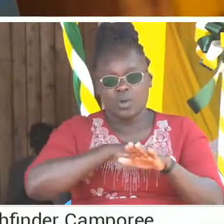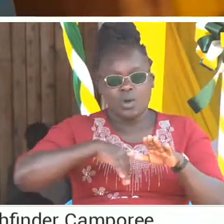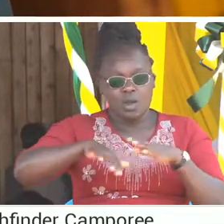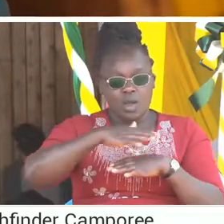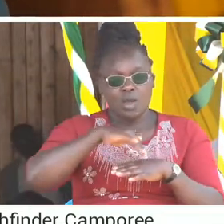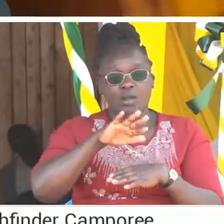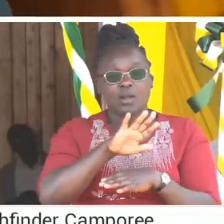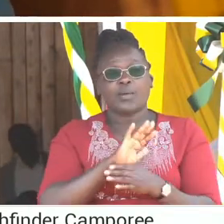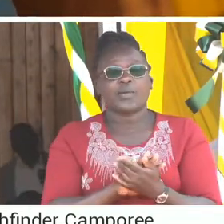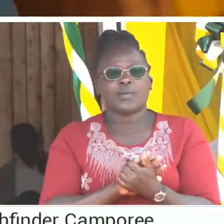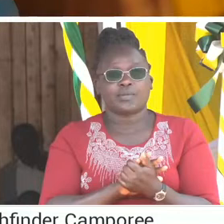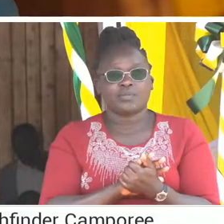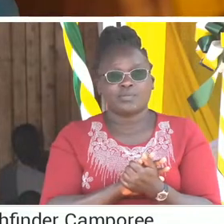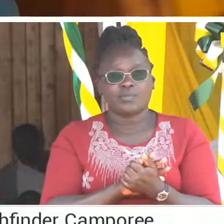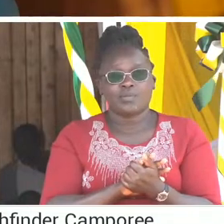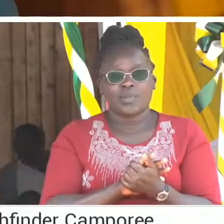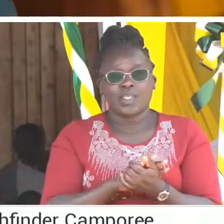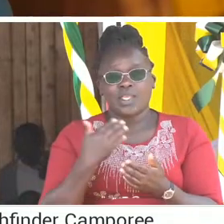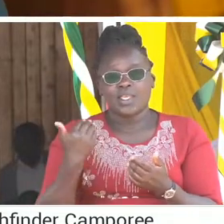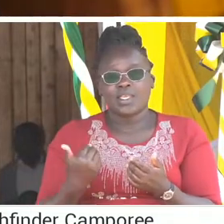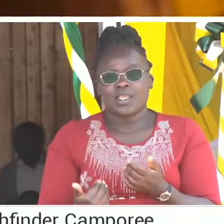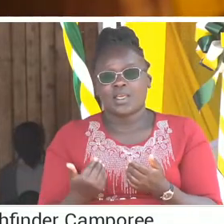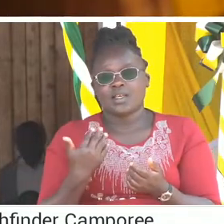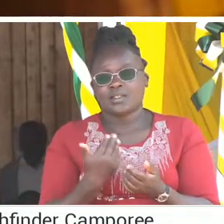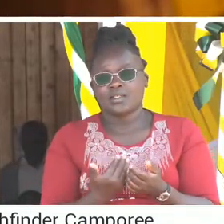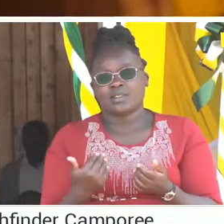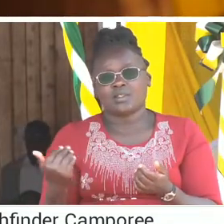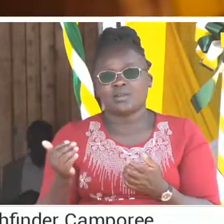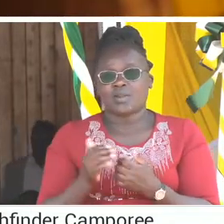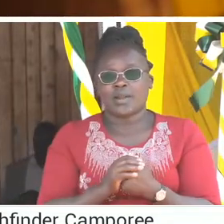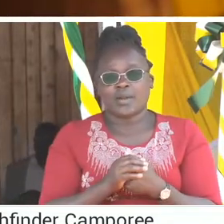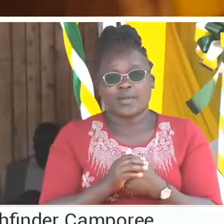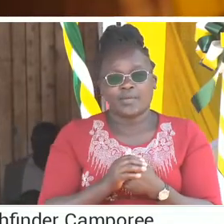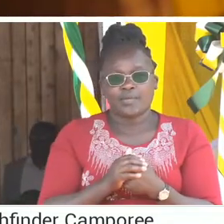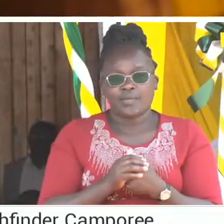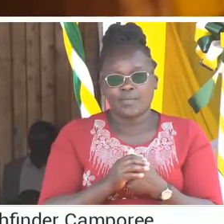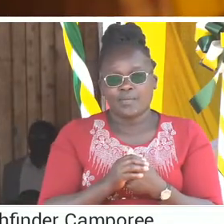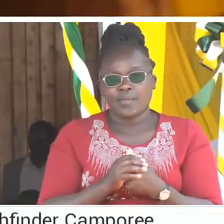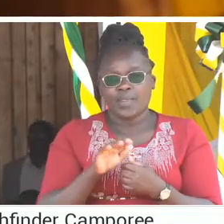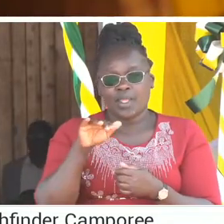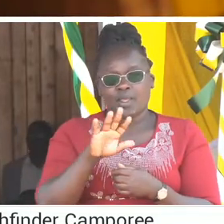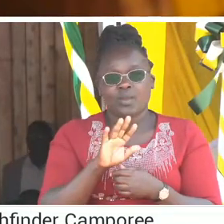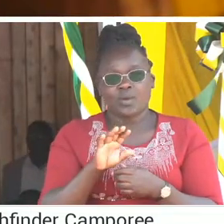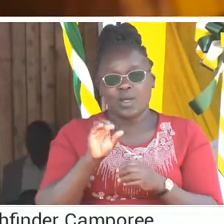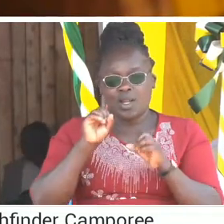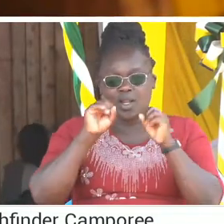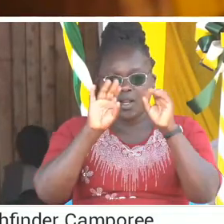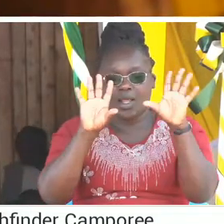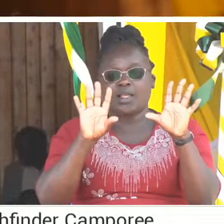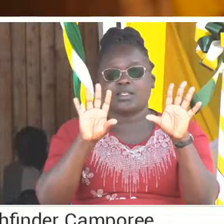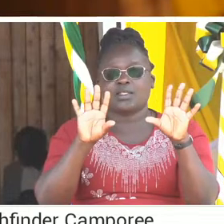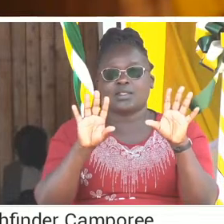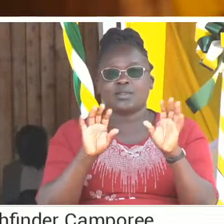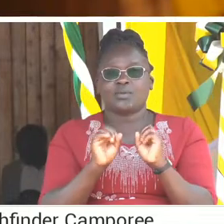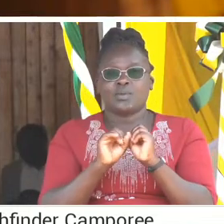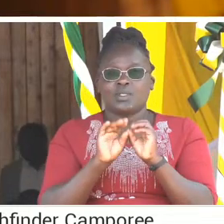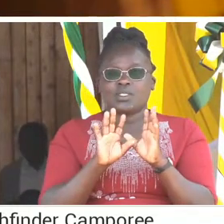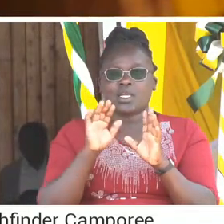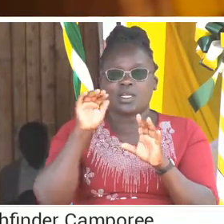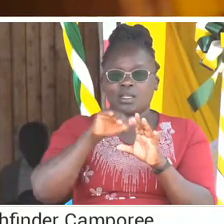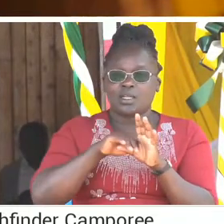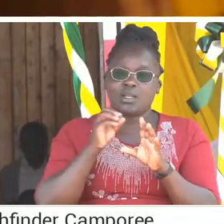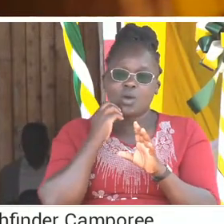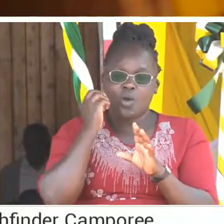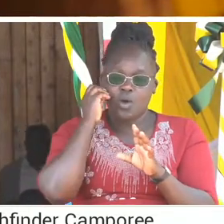you. As you leave this Camporee, I know your light shall shine in your homes,